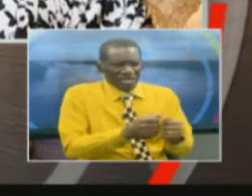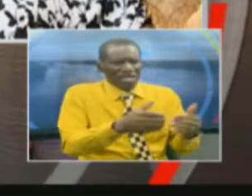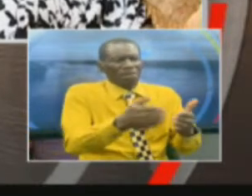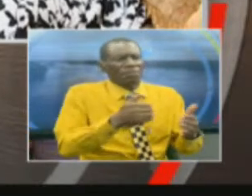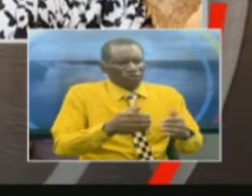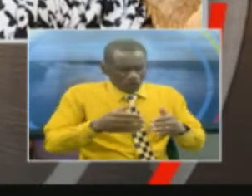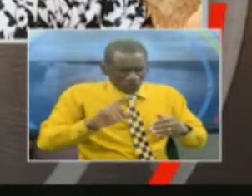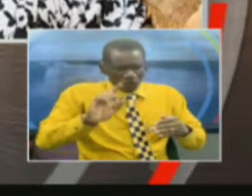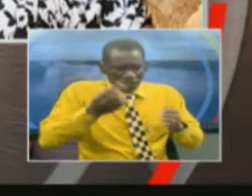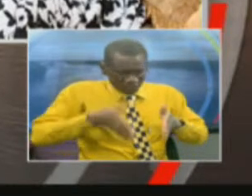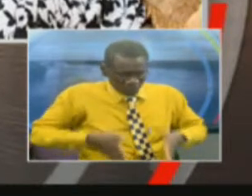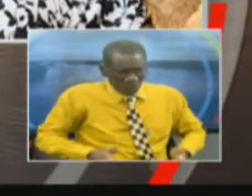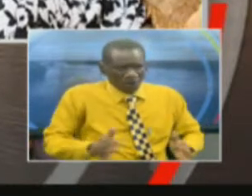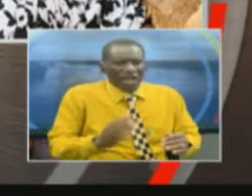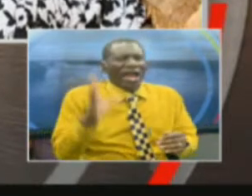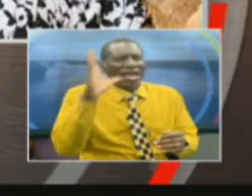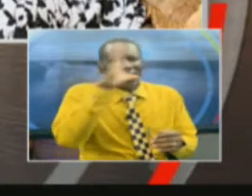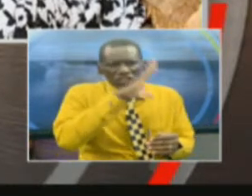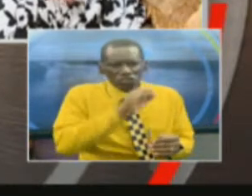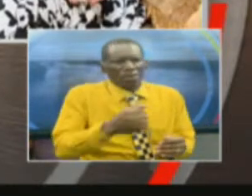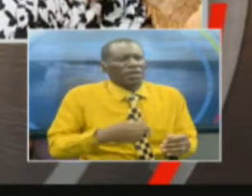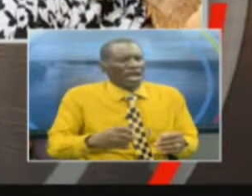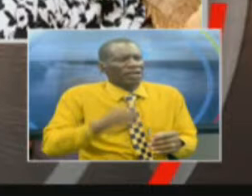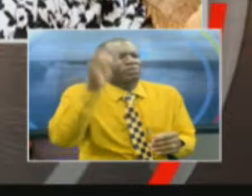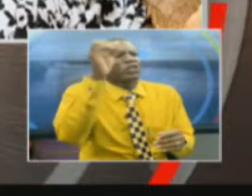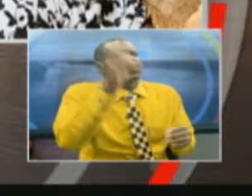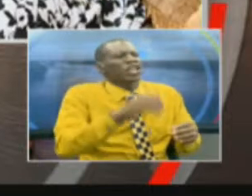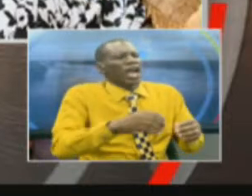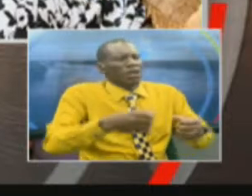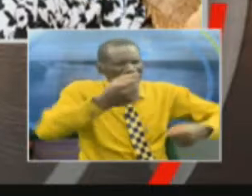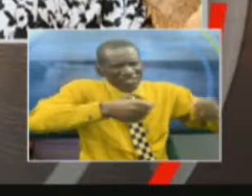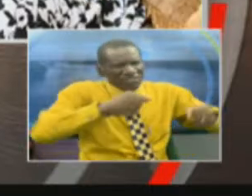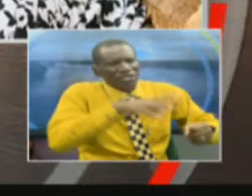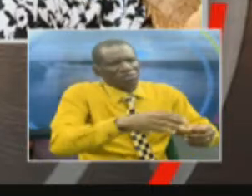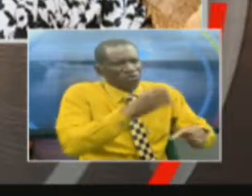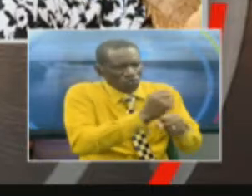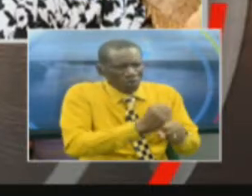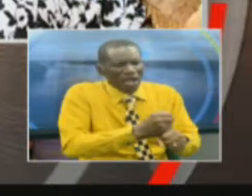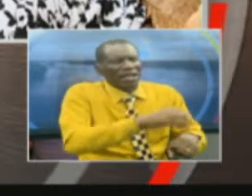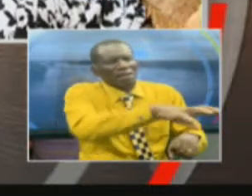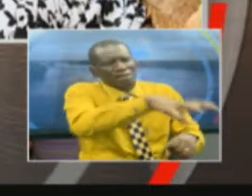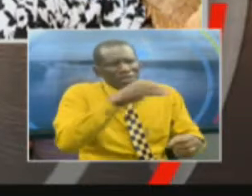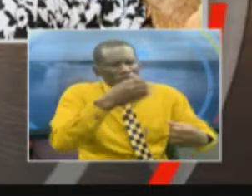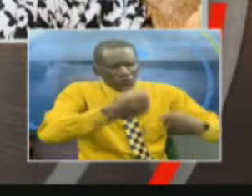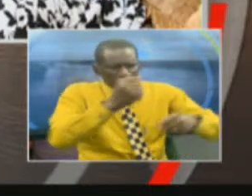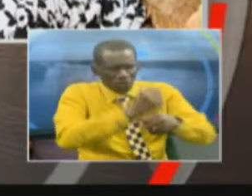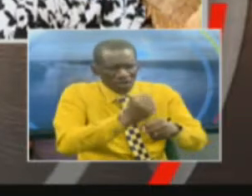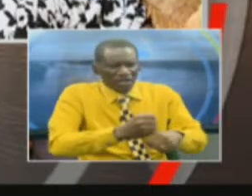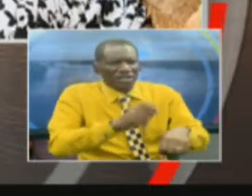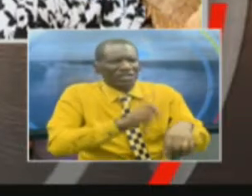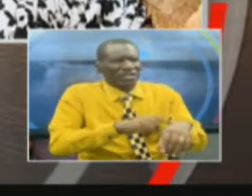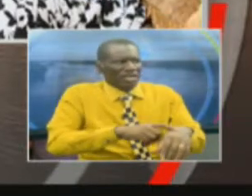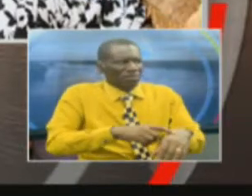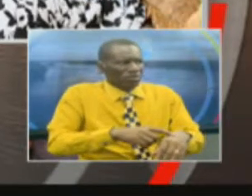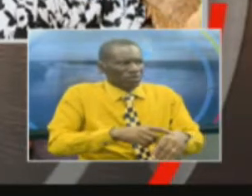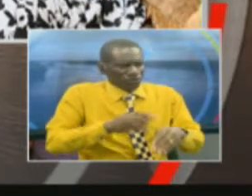I had assumed I would be the one dropping him, picking him. And when we got our